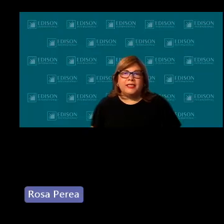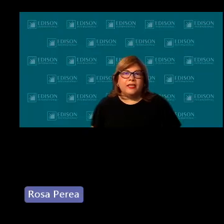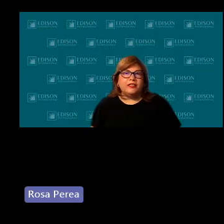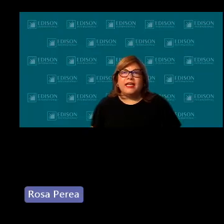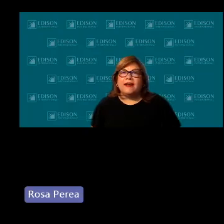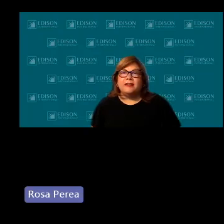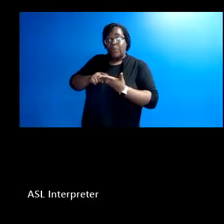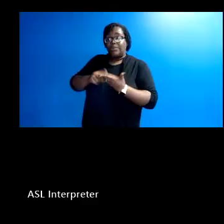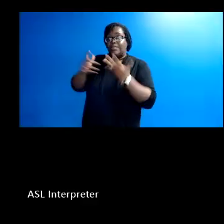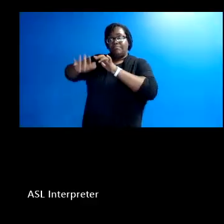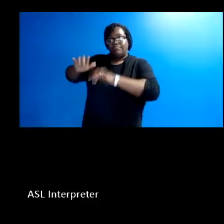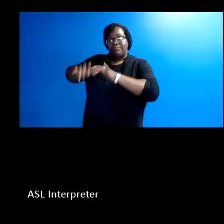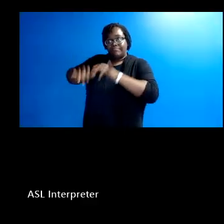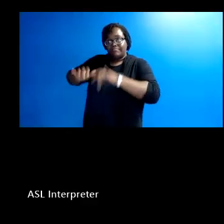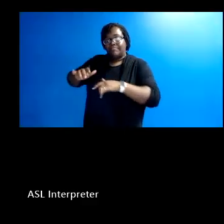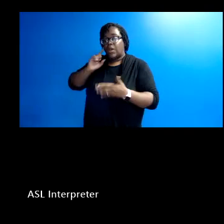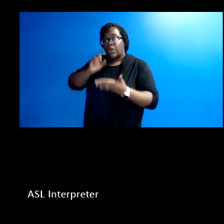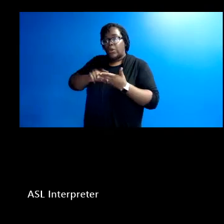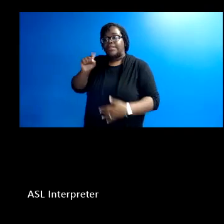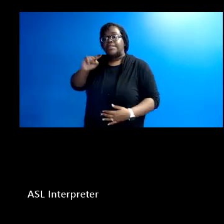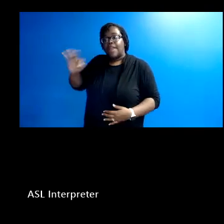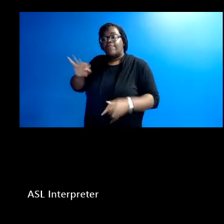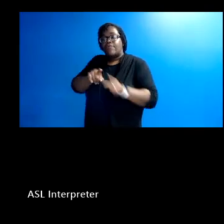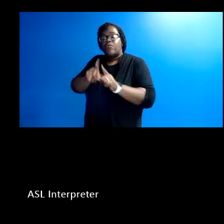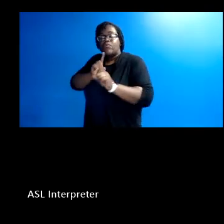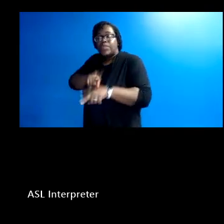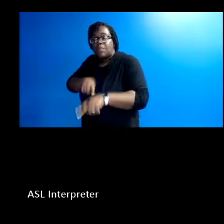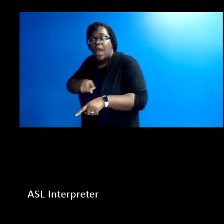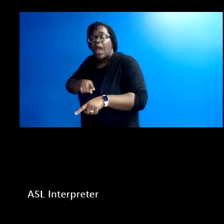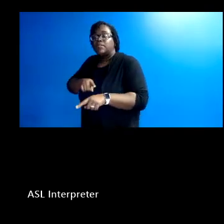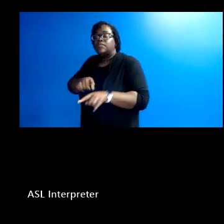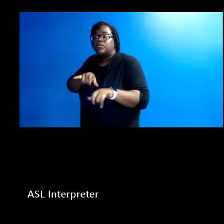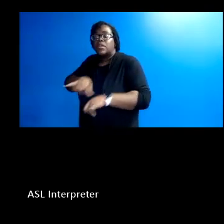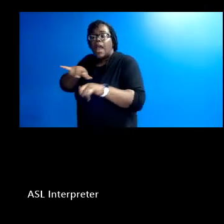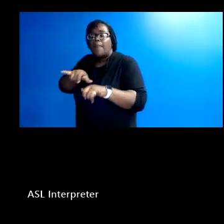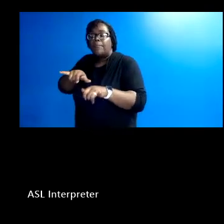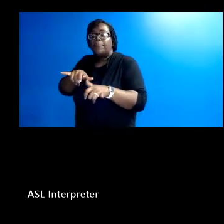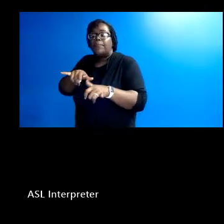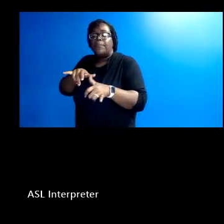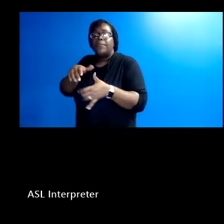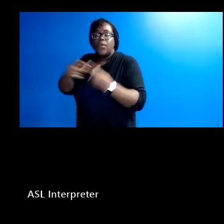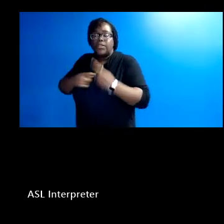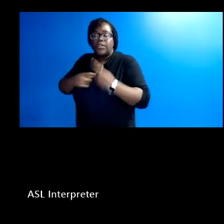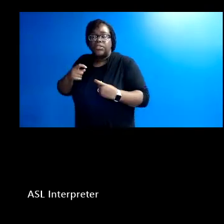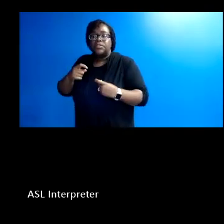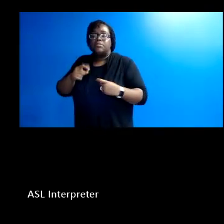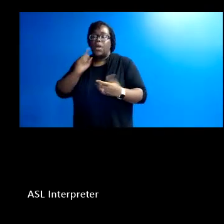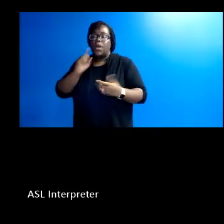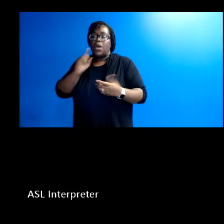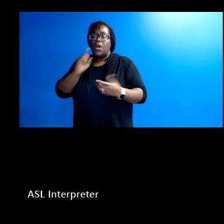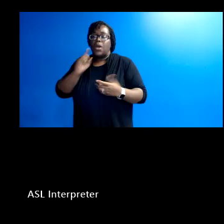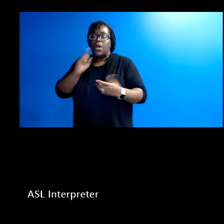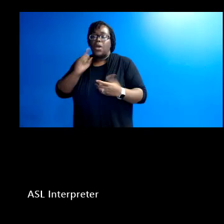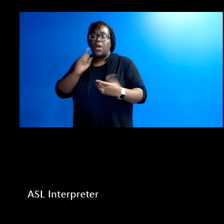busy. I see our staff's been supplying responses to some of the more frequently asked questions, but we do have some other ones that we